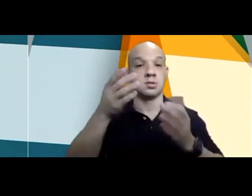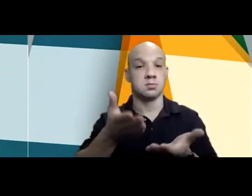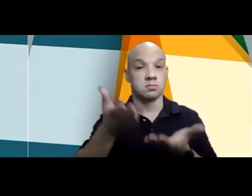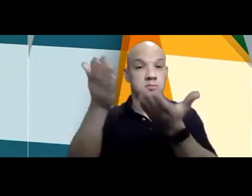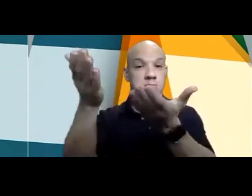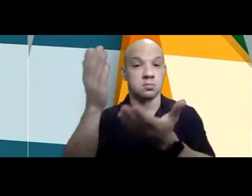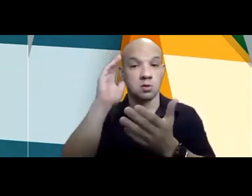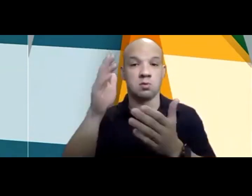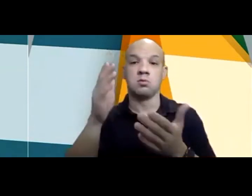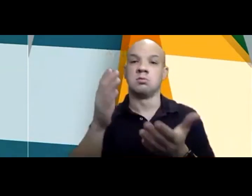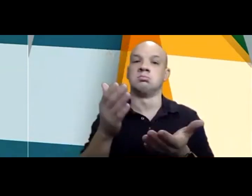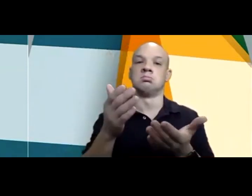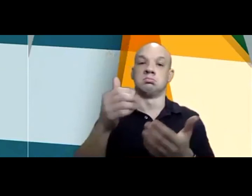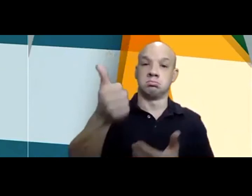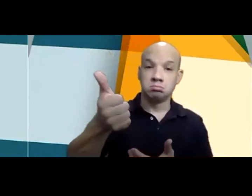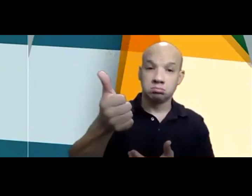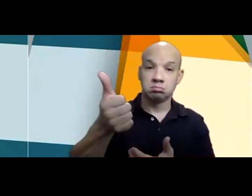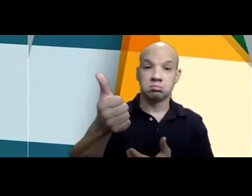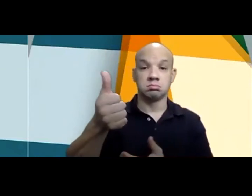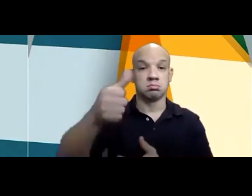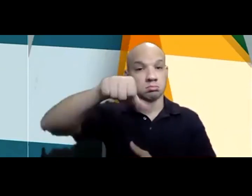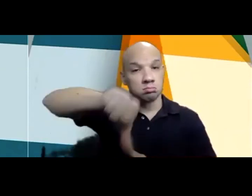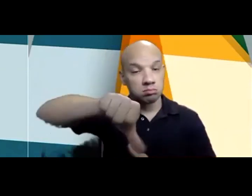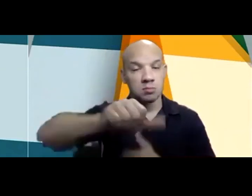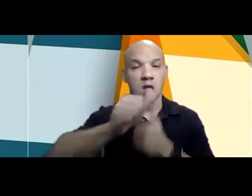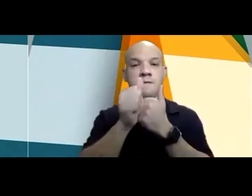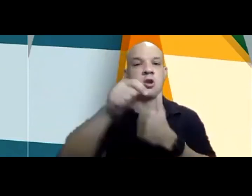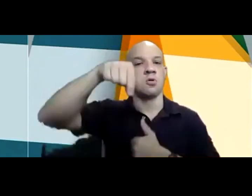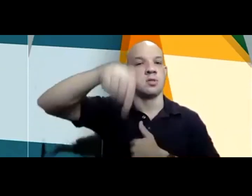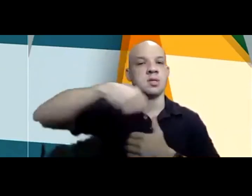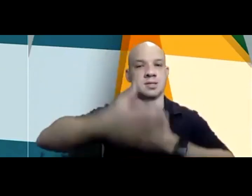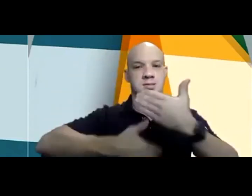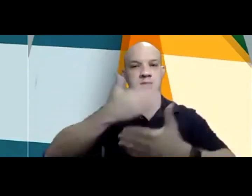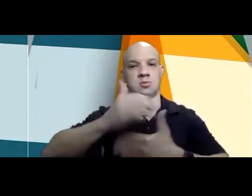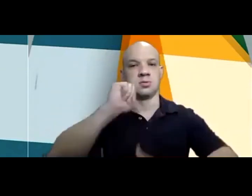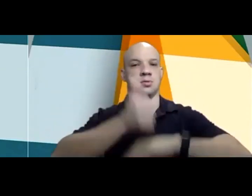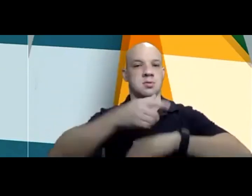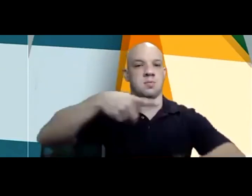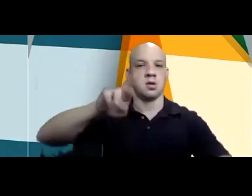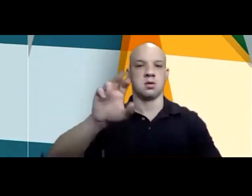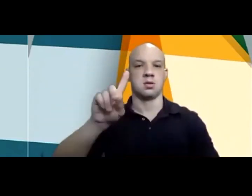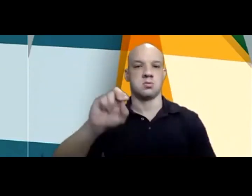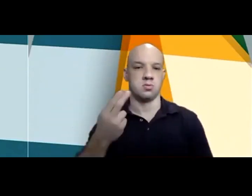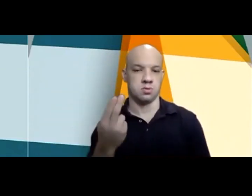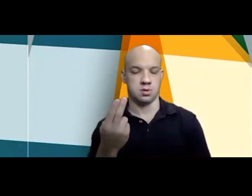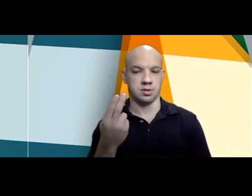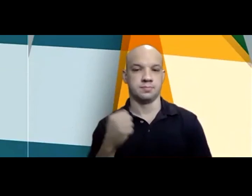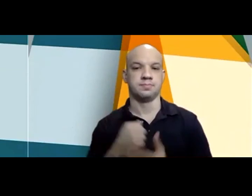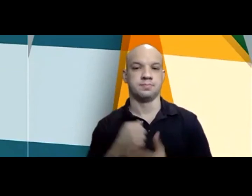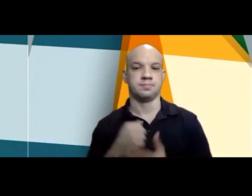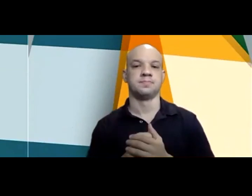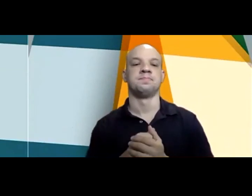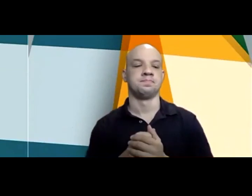or fail rating following a scoring process by the PRDOH. In terms of